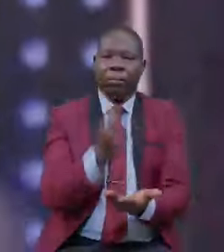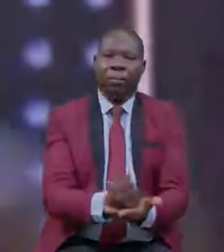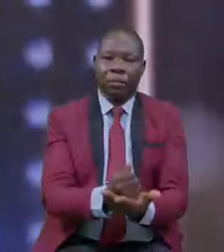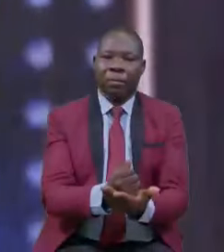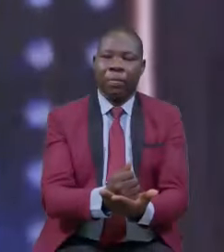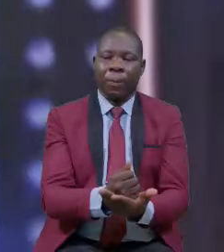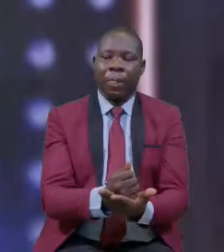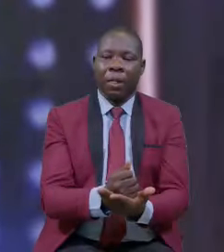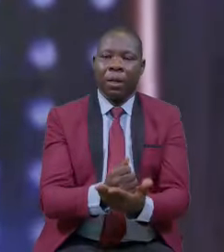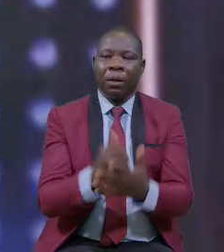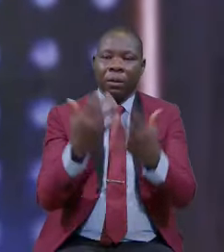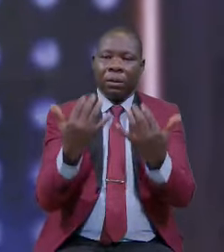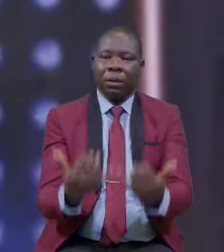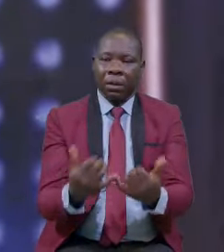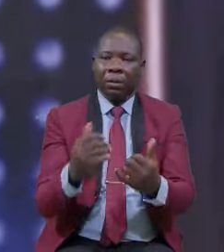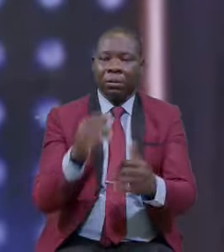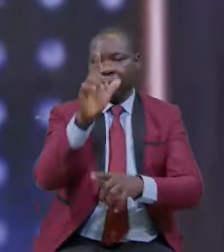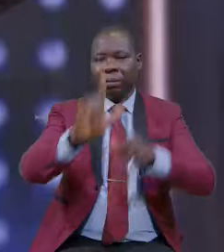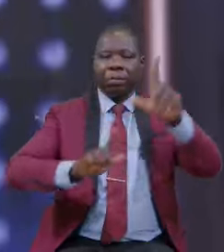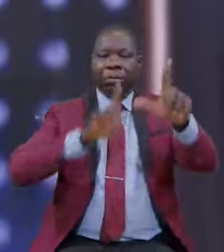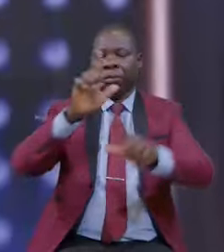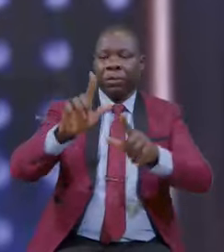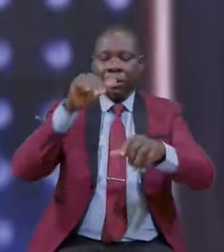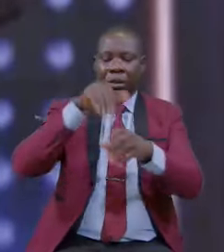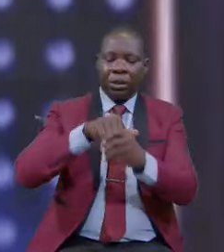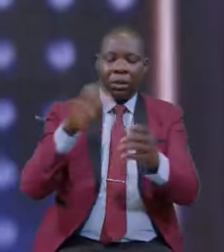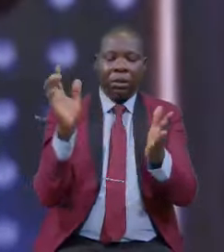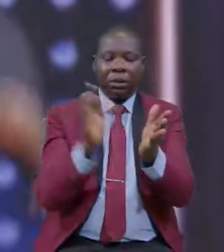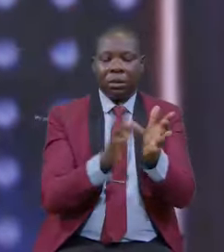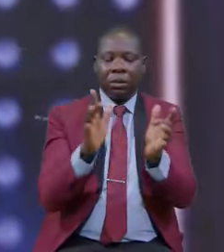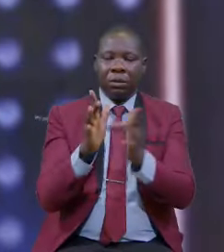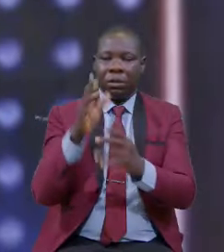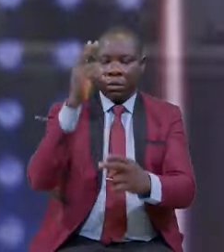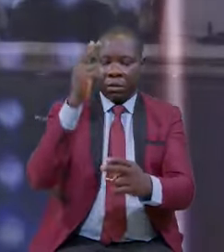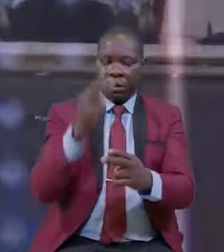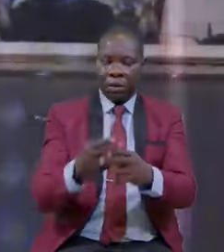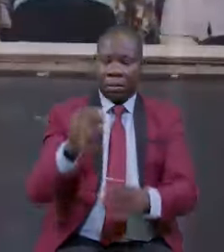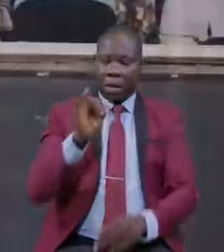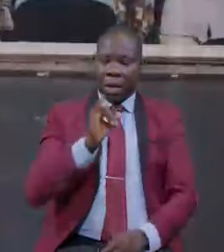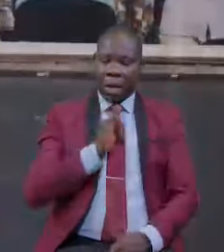Now say, in Jesus' name I pray. In